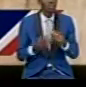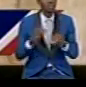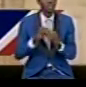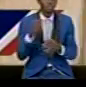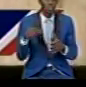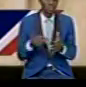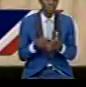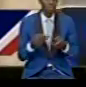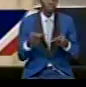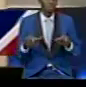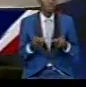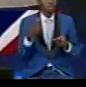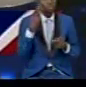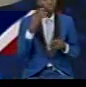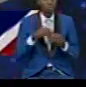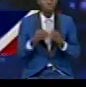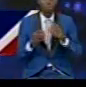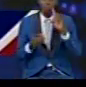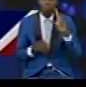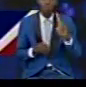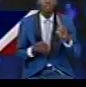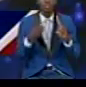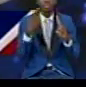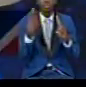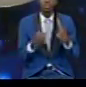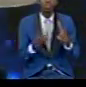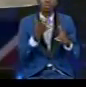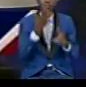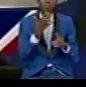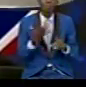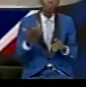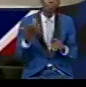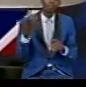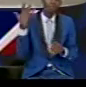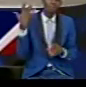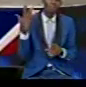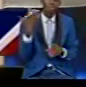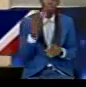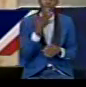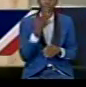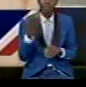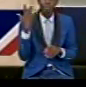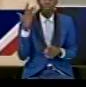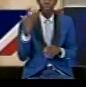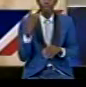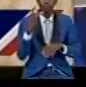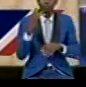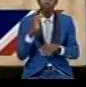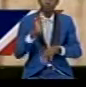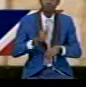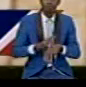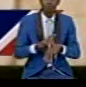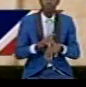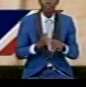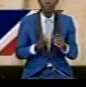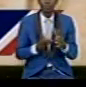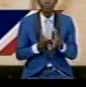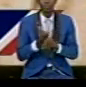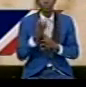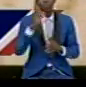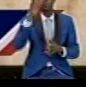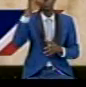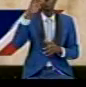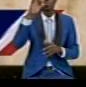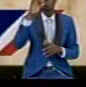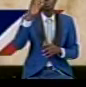We're looking at number one, the former affection through God's grace. Number